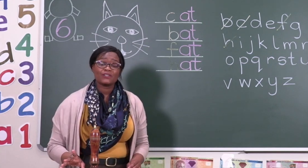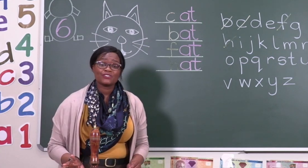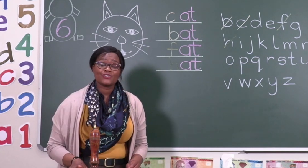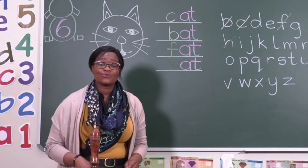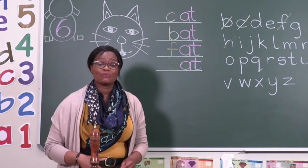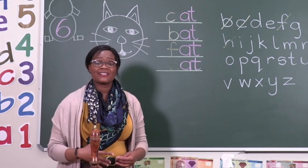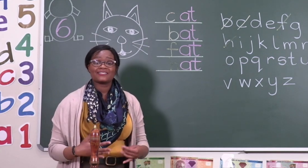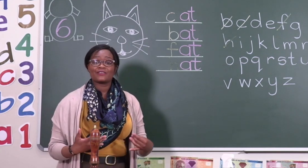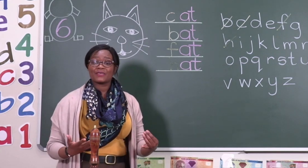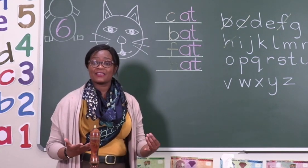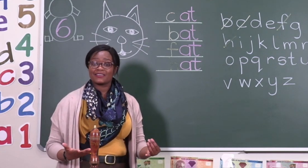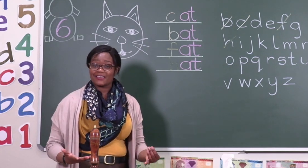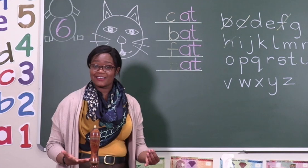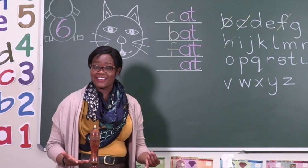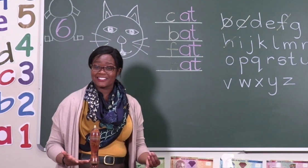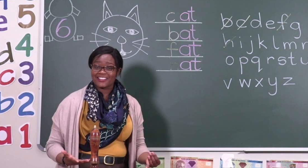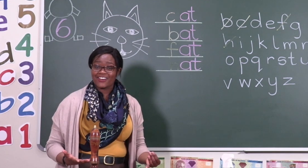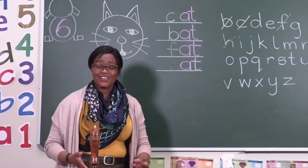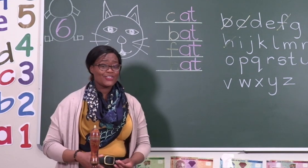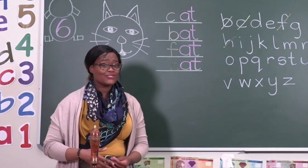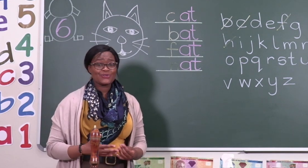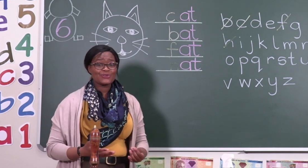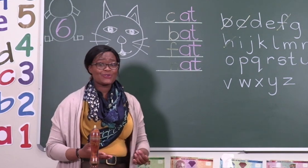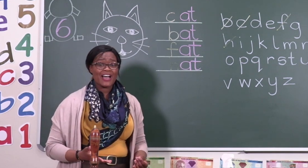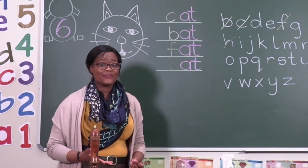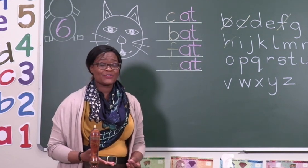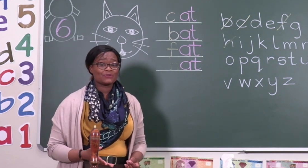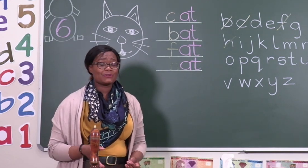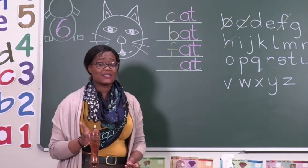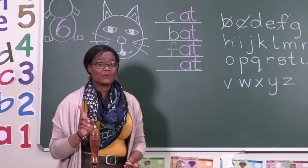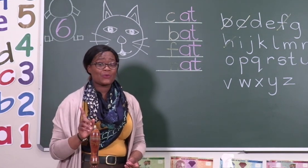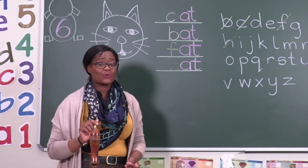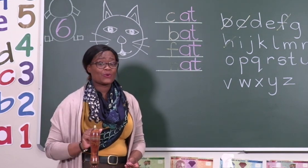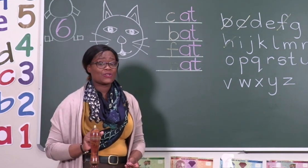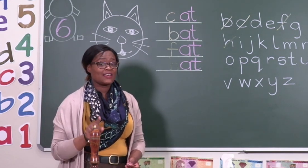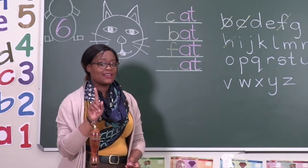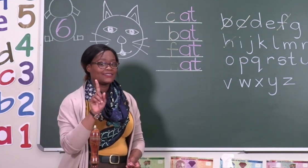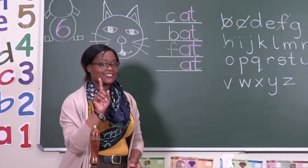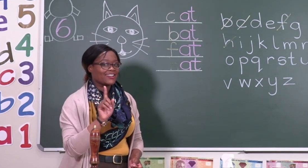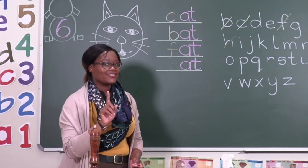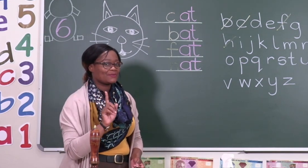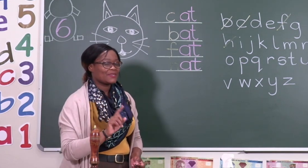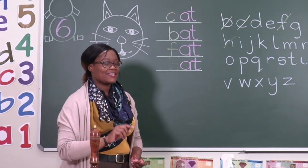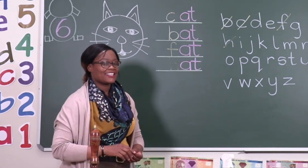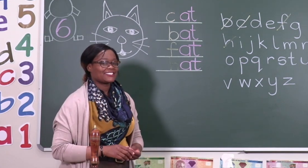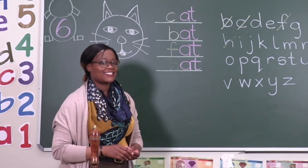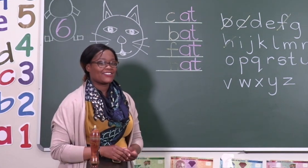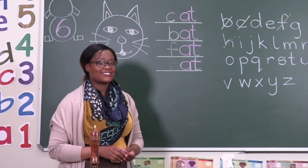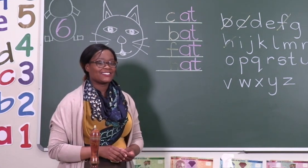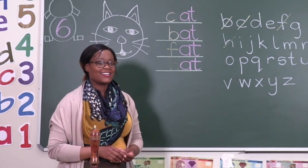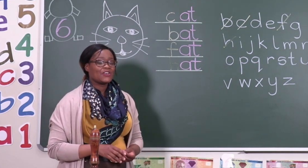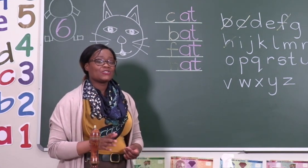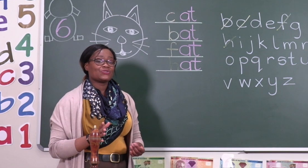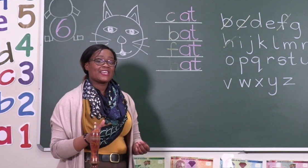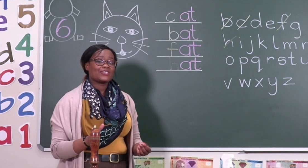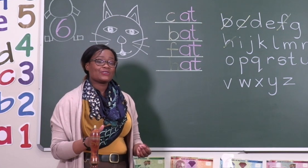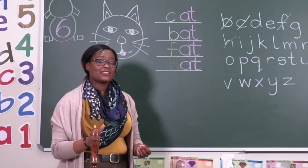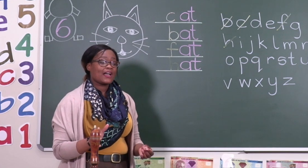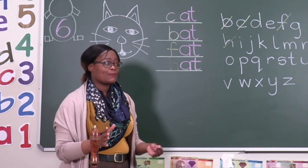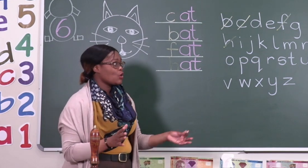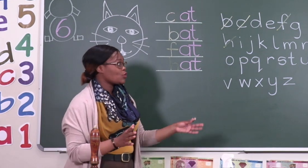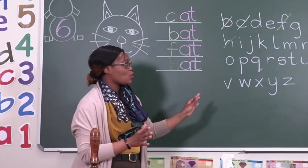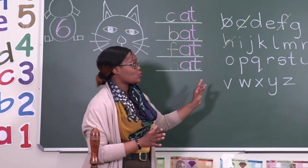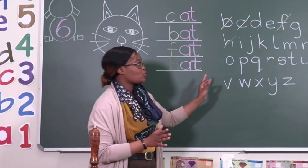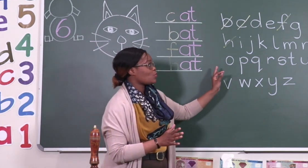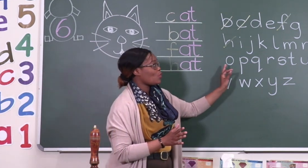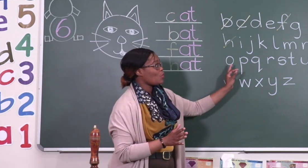only want you to replace the beginning sound so you don't have to replace all the words, just the beginning sound. So take your